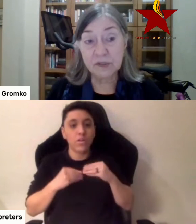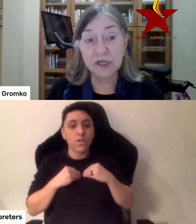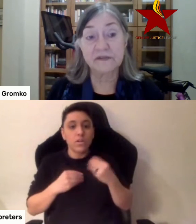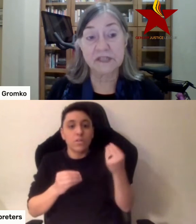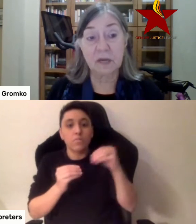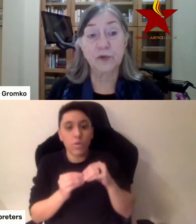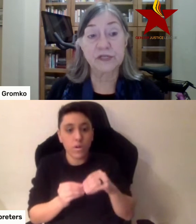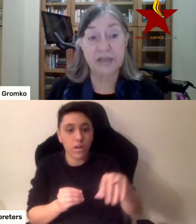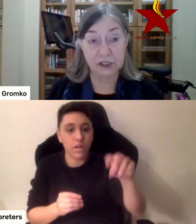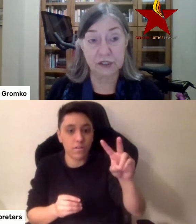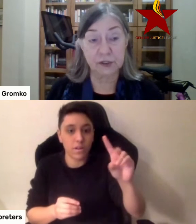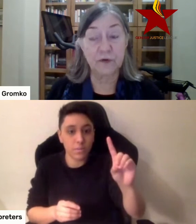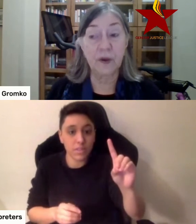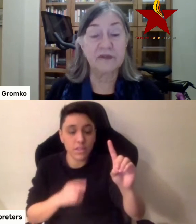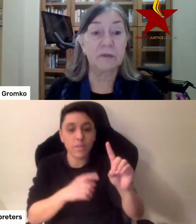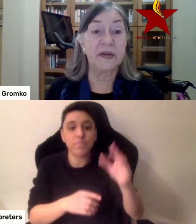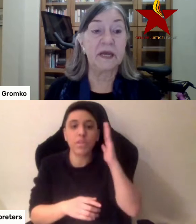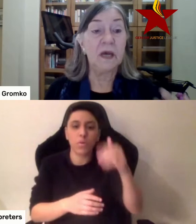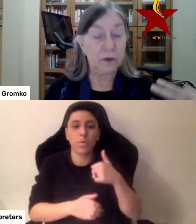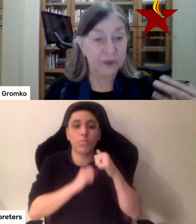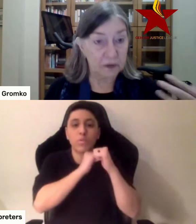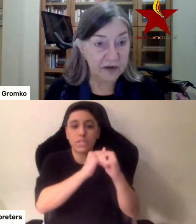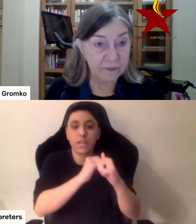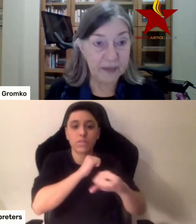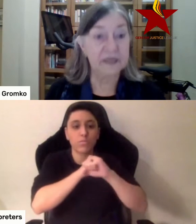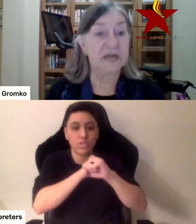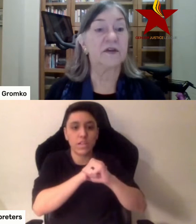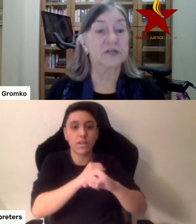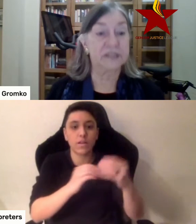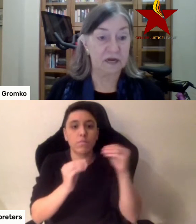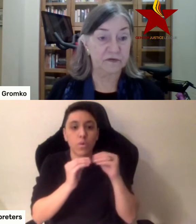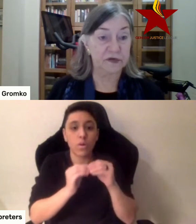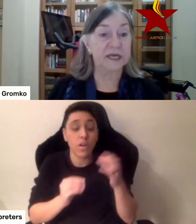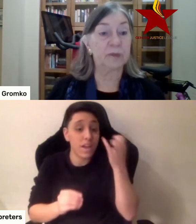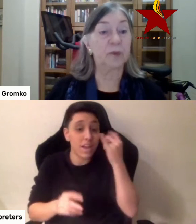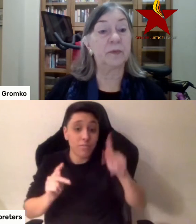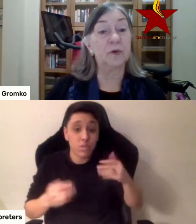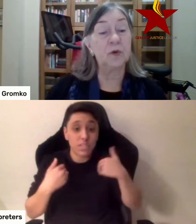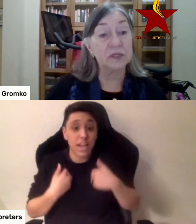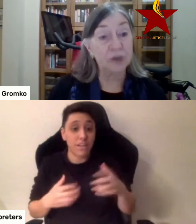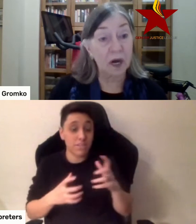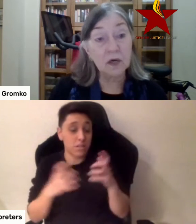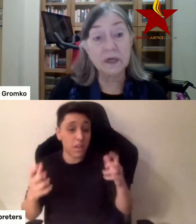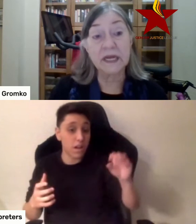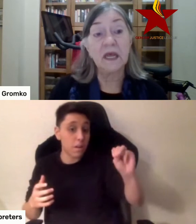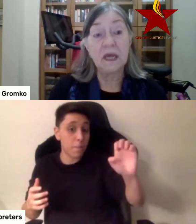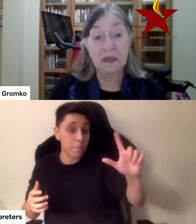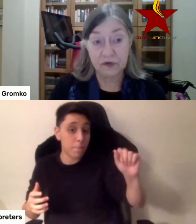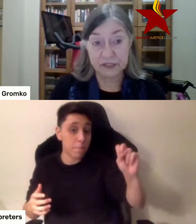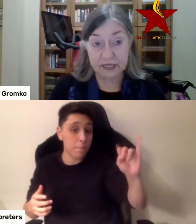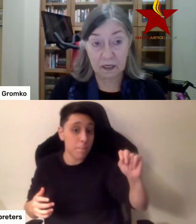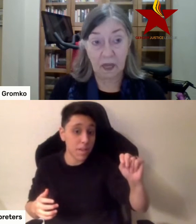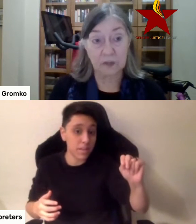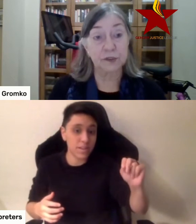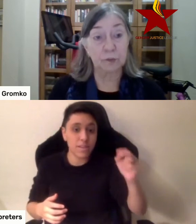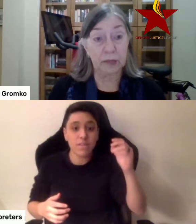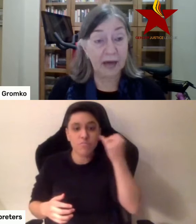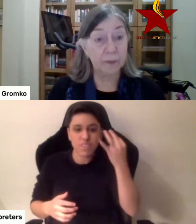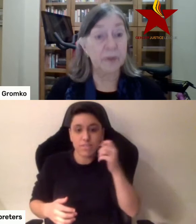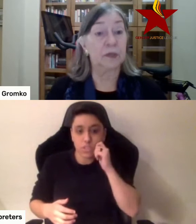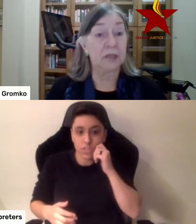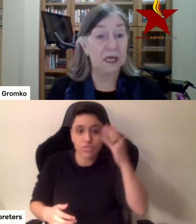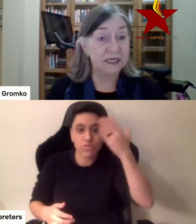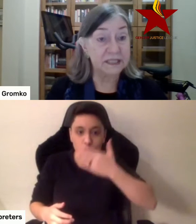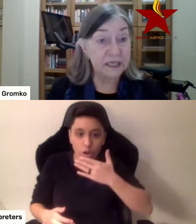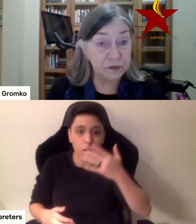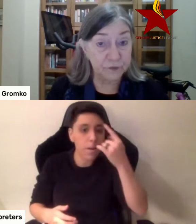an assumption of some protection. So if you have somebody with a lot of melanin in their skin, for example, people who are darker in their skin color, so